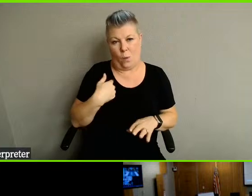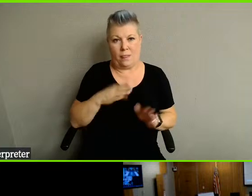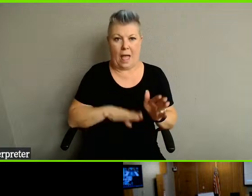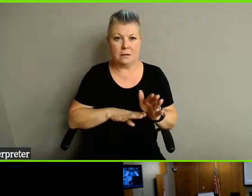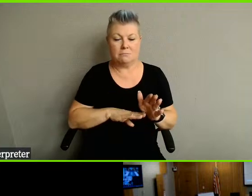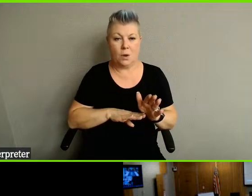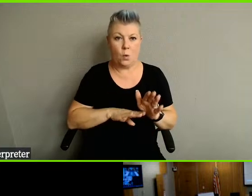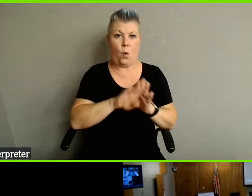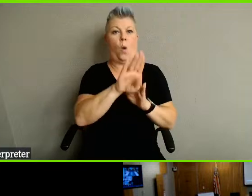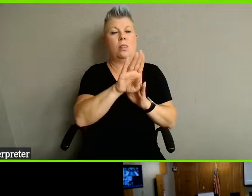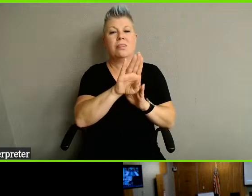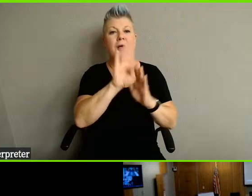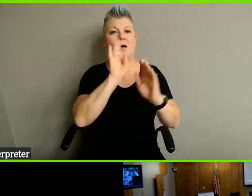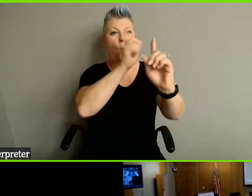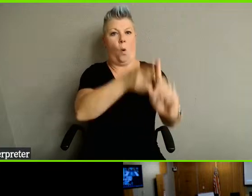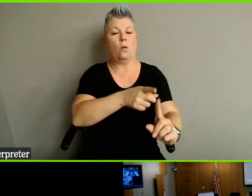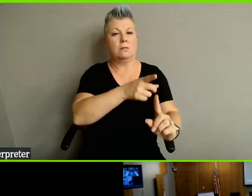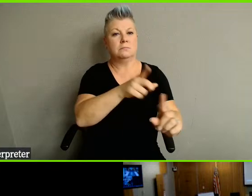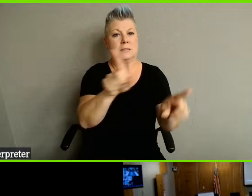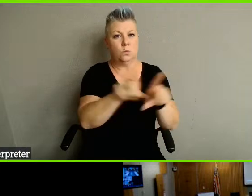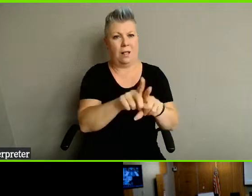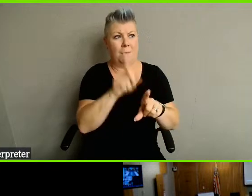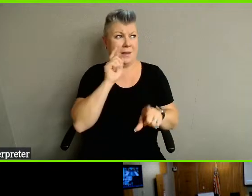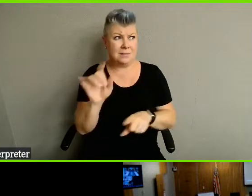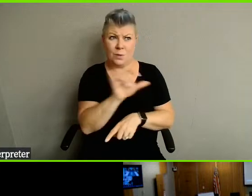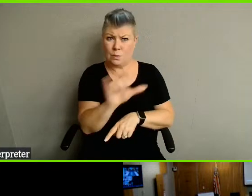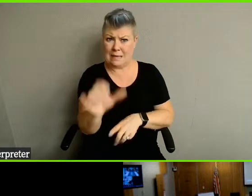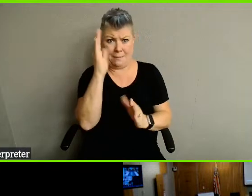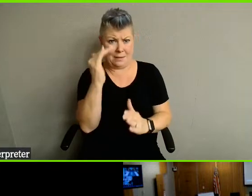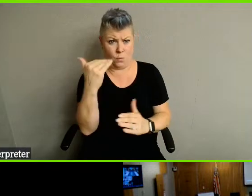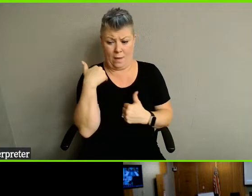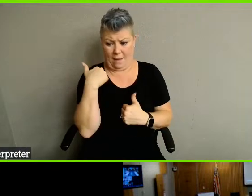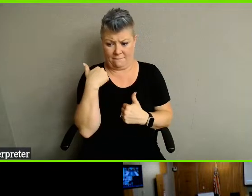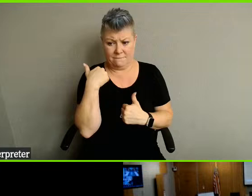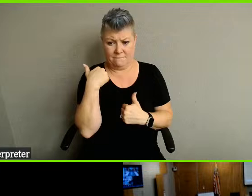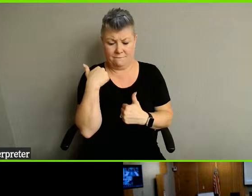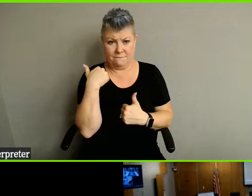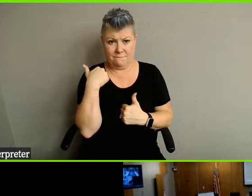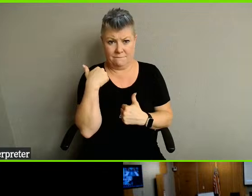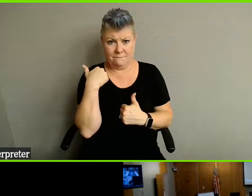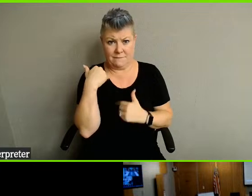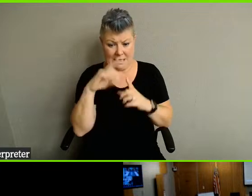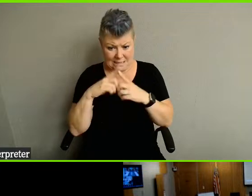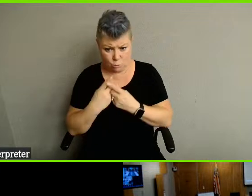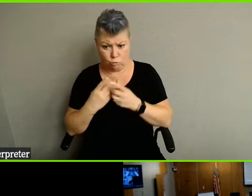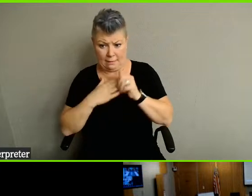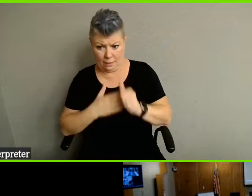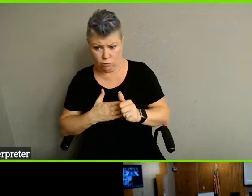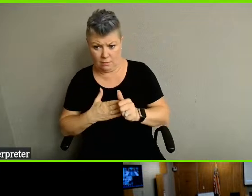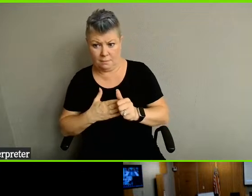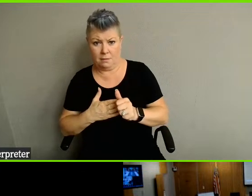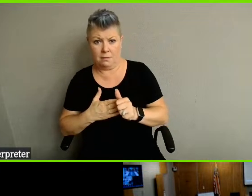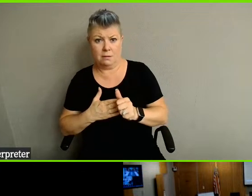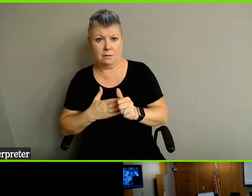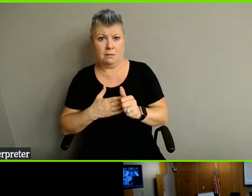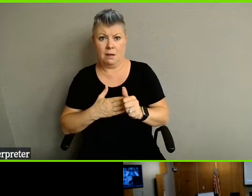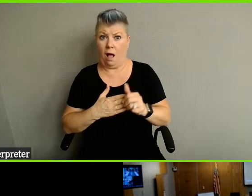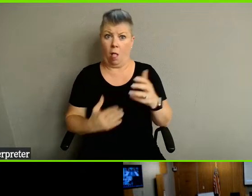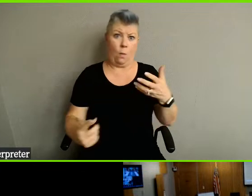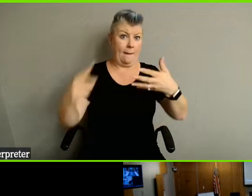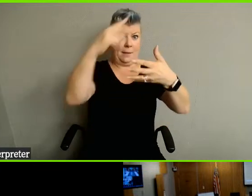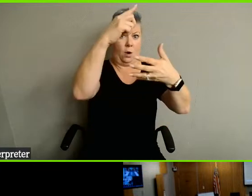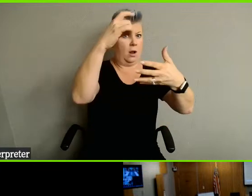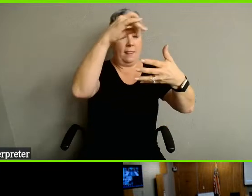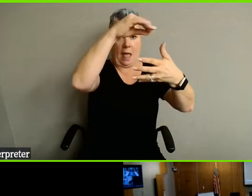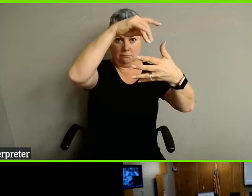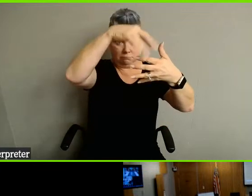same expectations that we have as district leadership with coaching, that also trickles down to our directors and our coordinators getting out